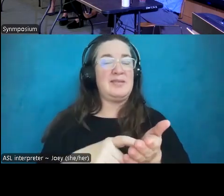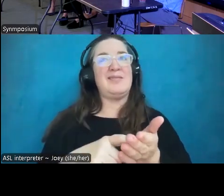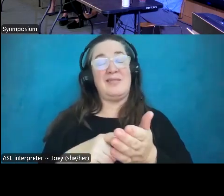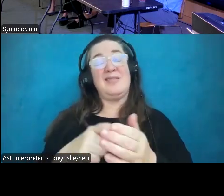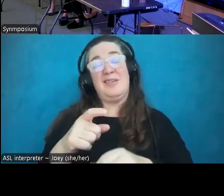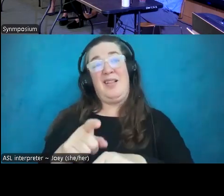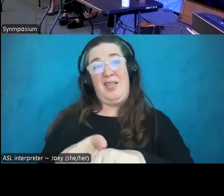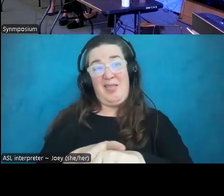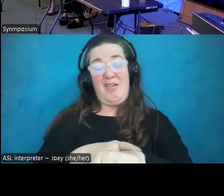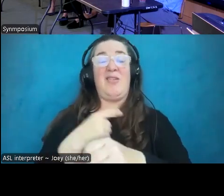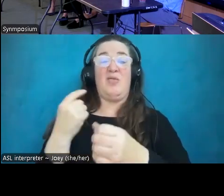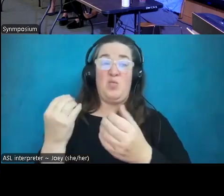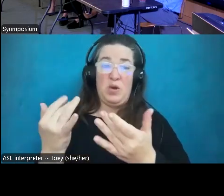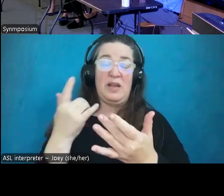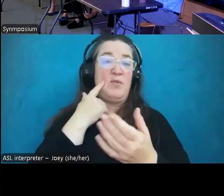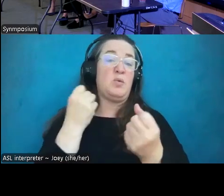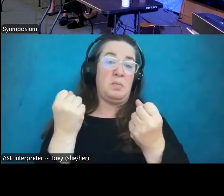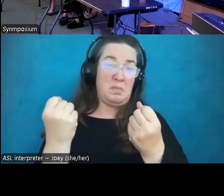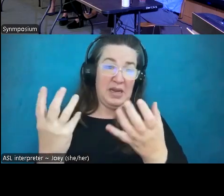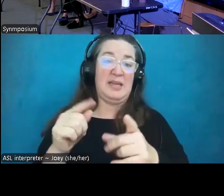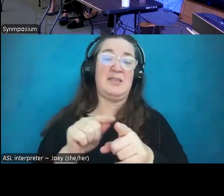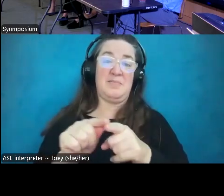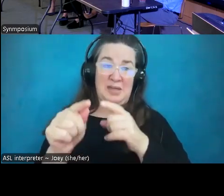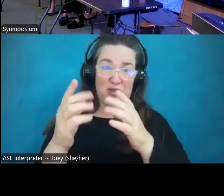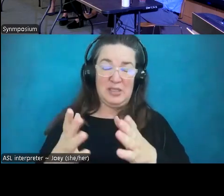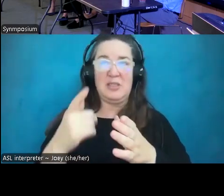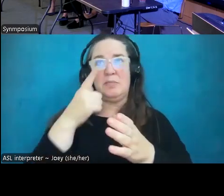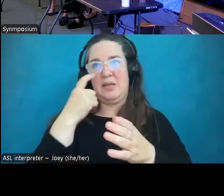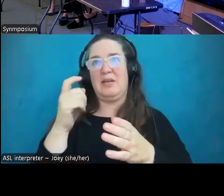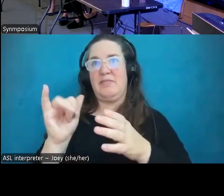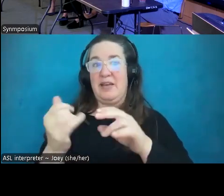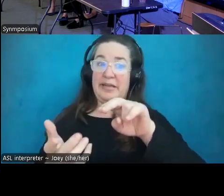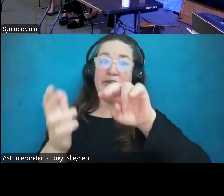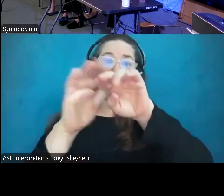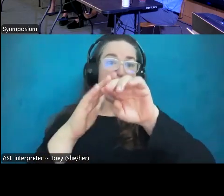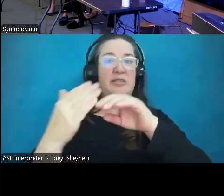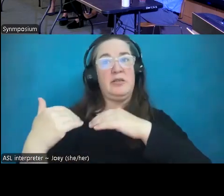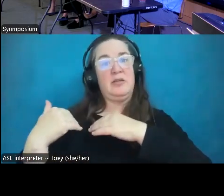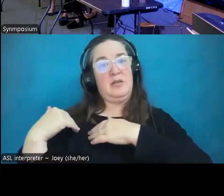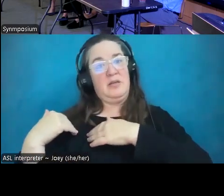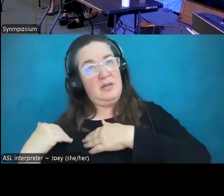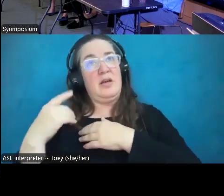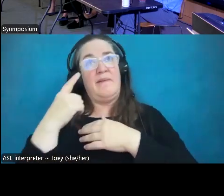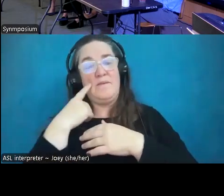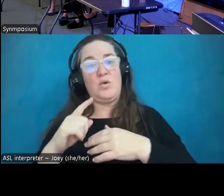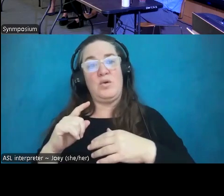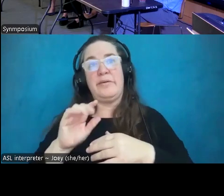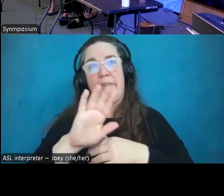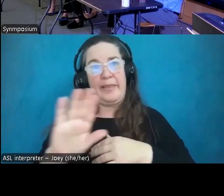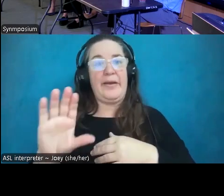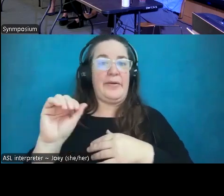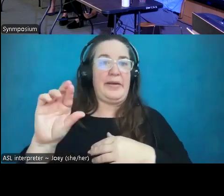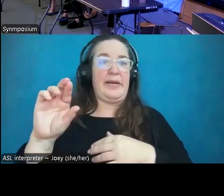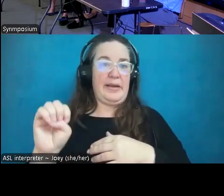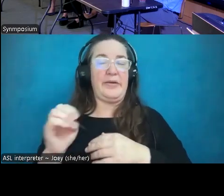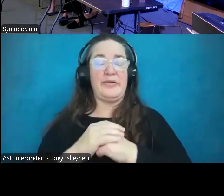different specialists because of some of this burden of care that's impacting people